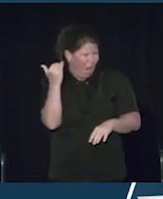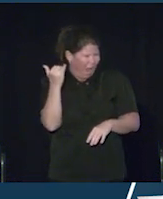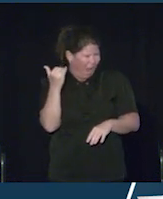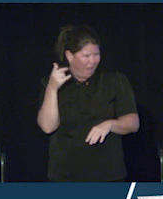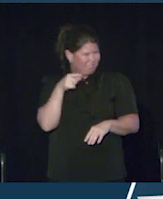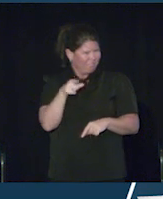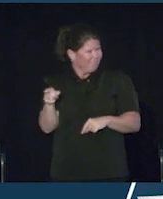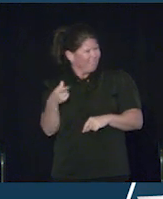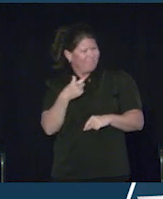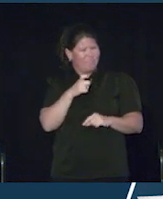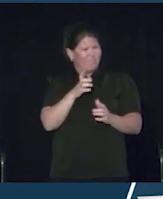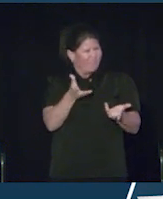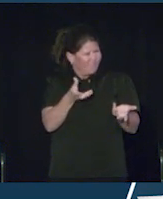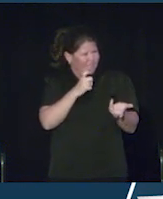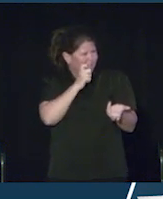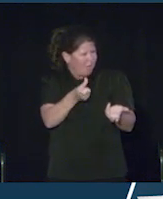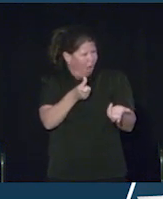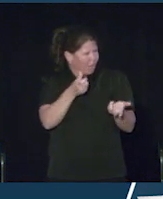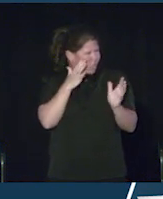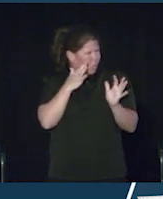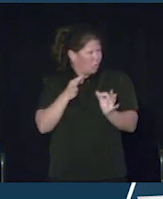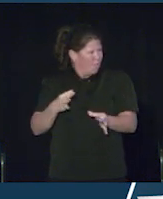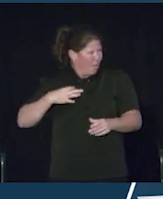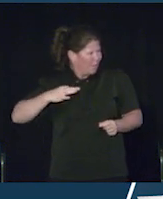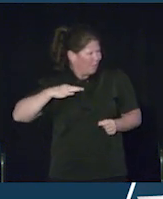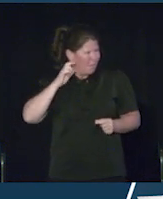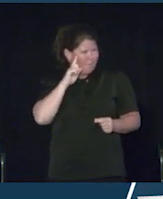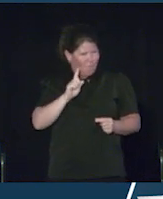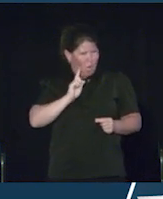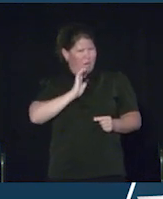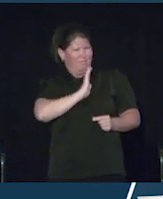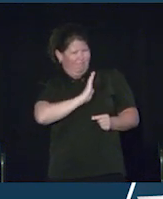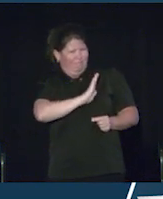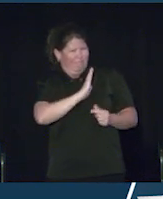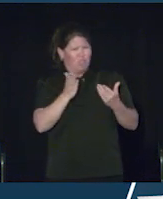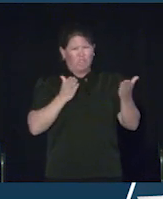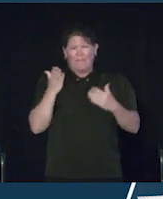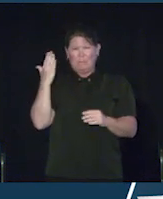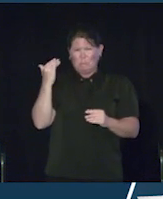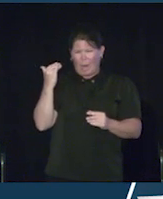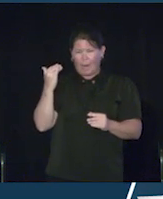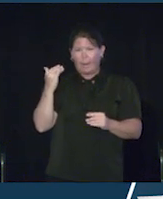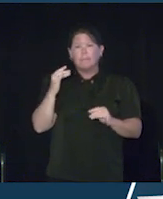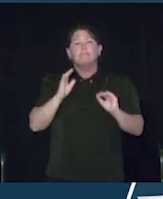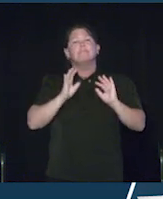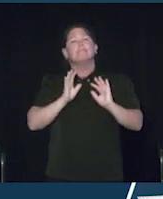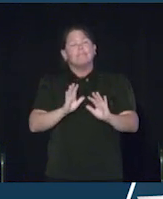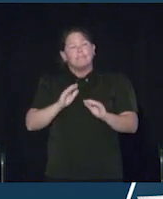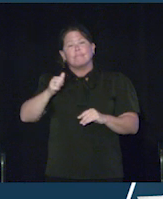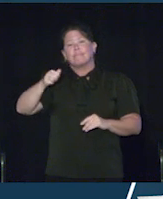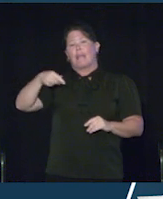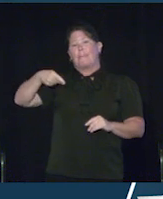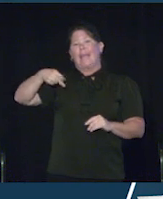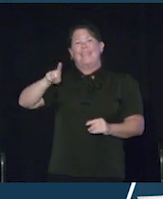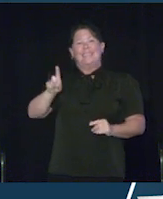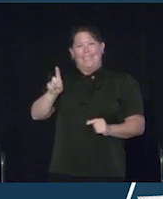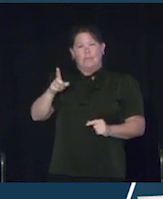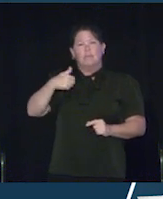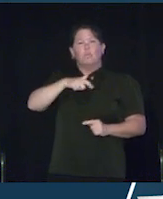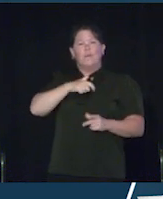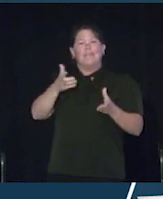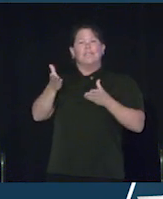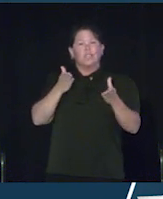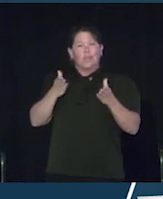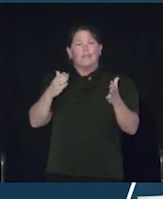eligible for APD services? And what happens is APD serves individuals with the most severe forms